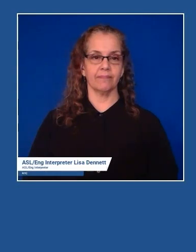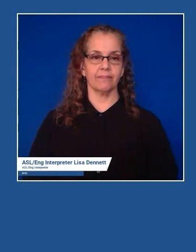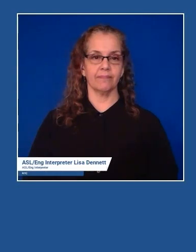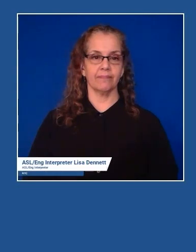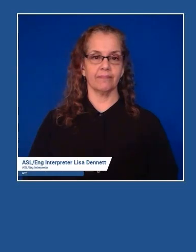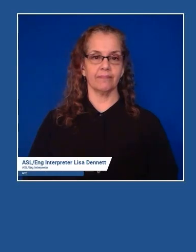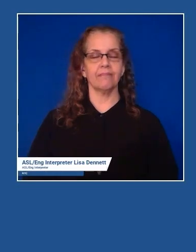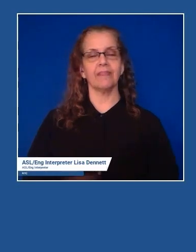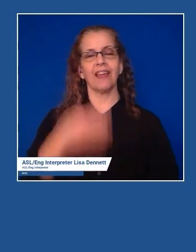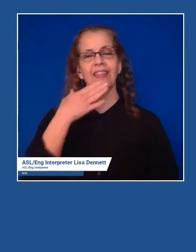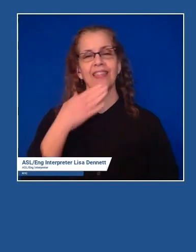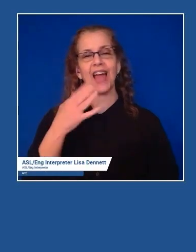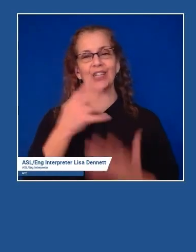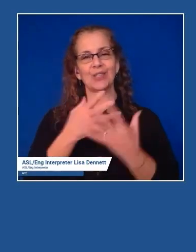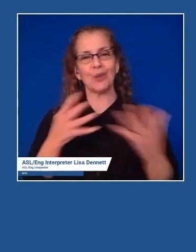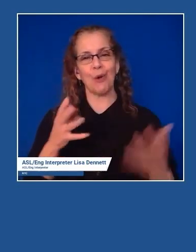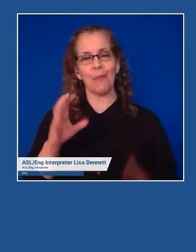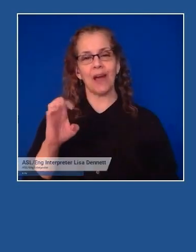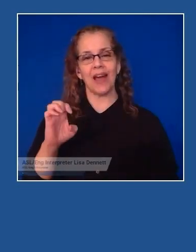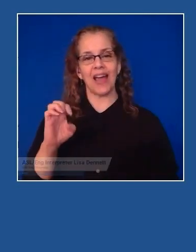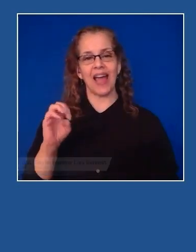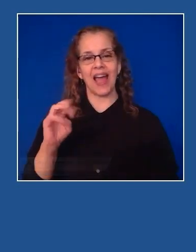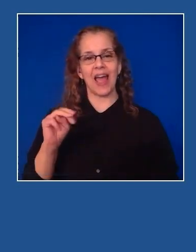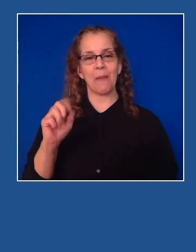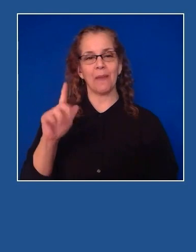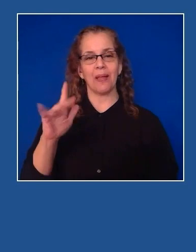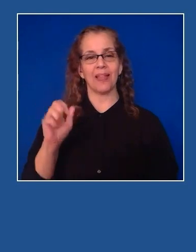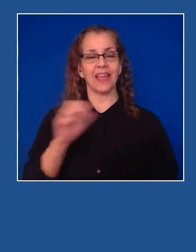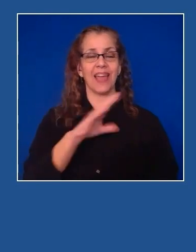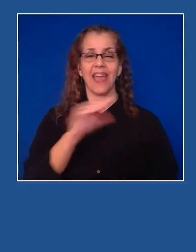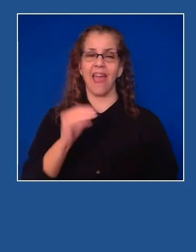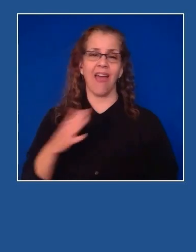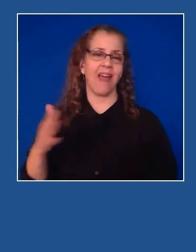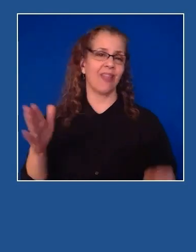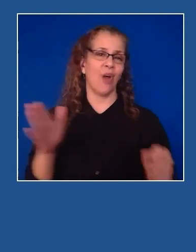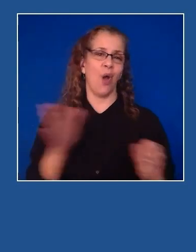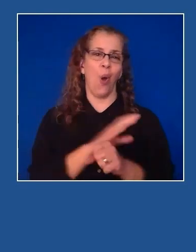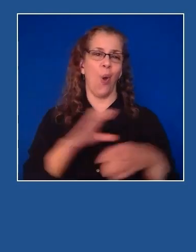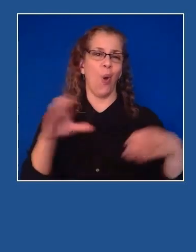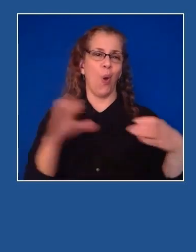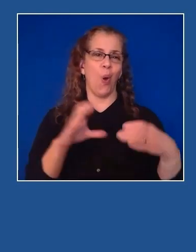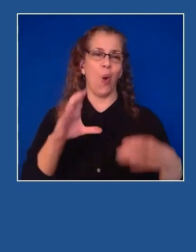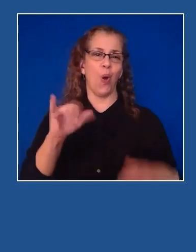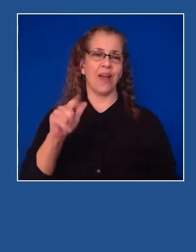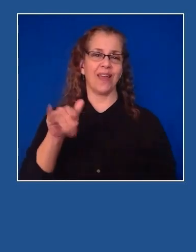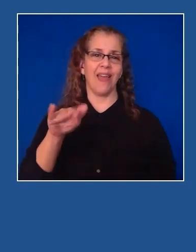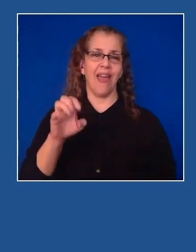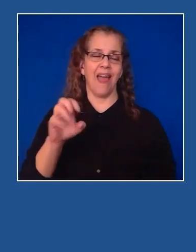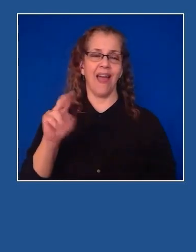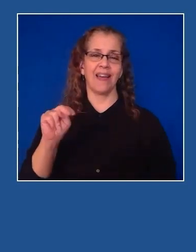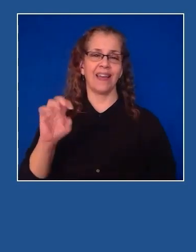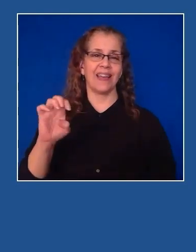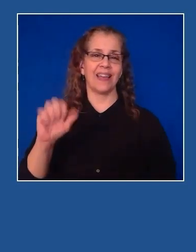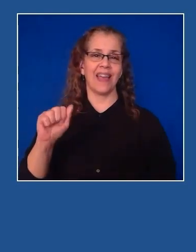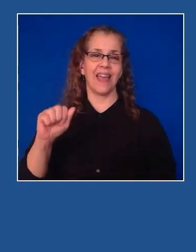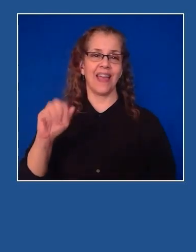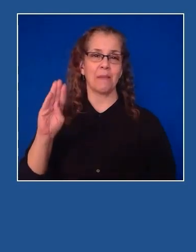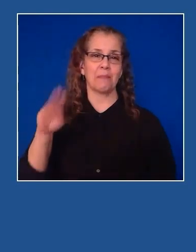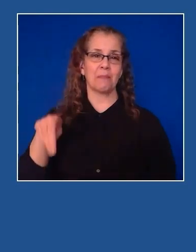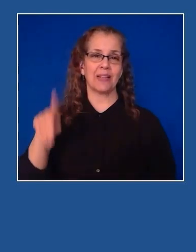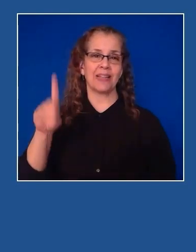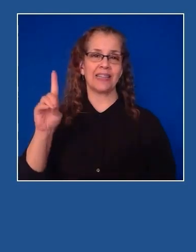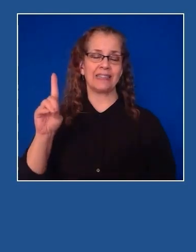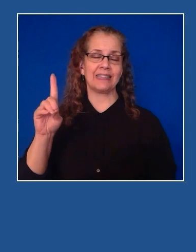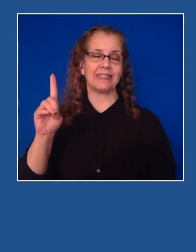Thanks so much, Emily, and the entire Yale and NEAPBD group for inviting me and for putting this